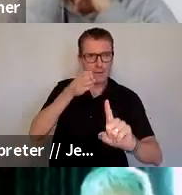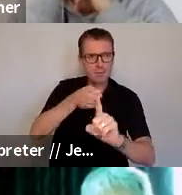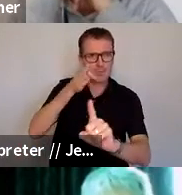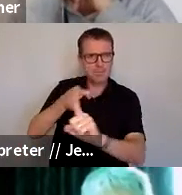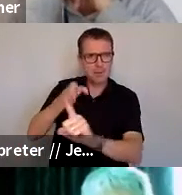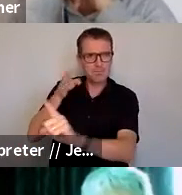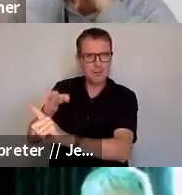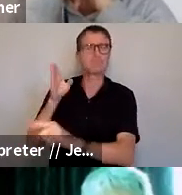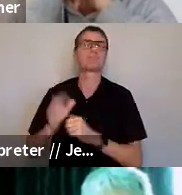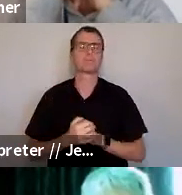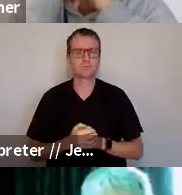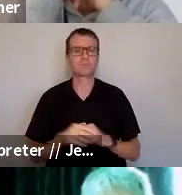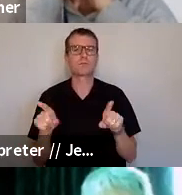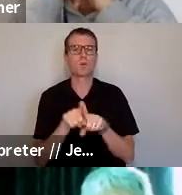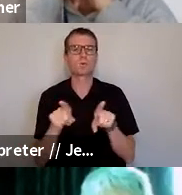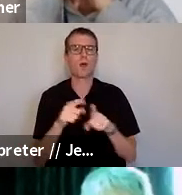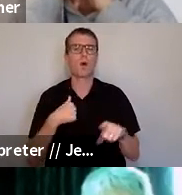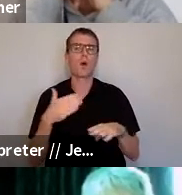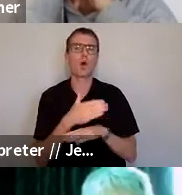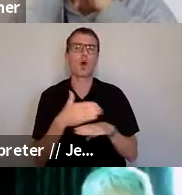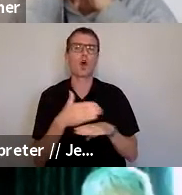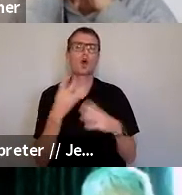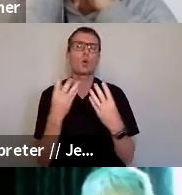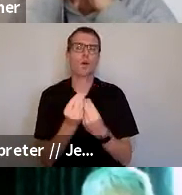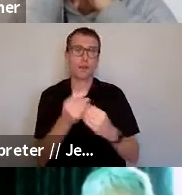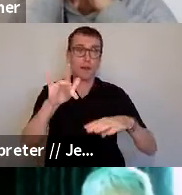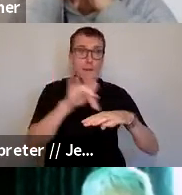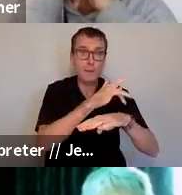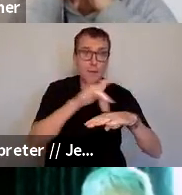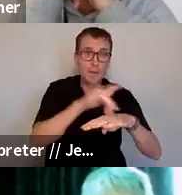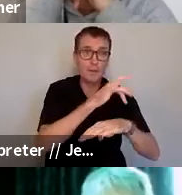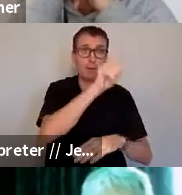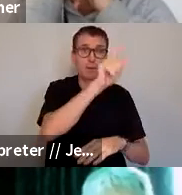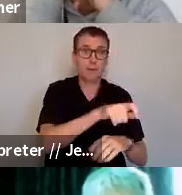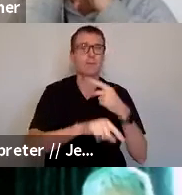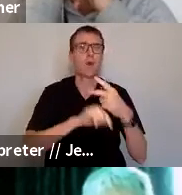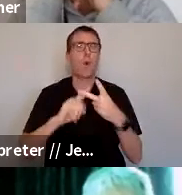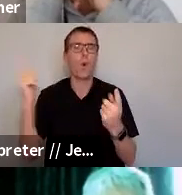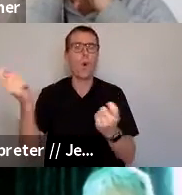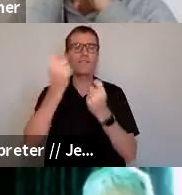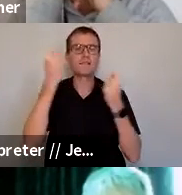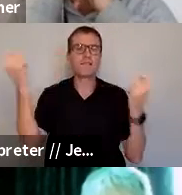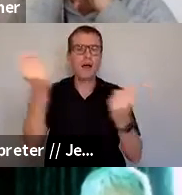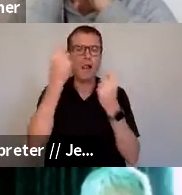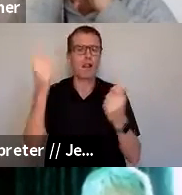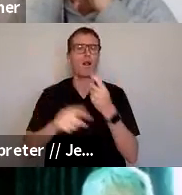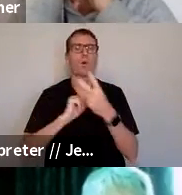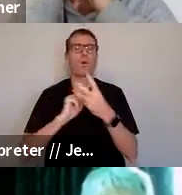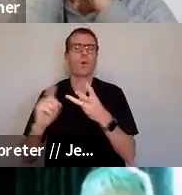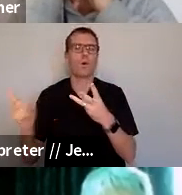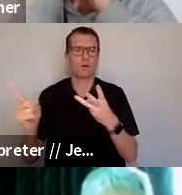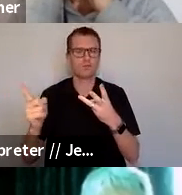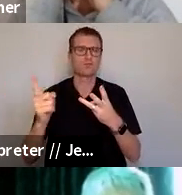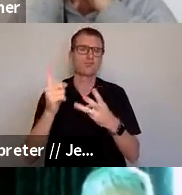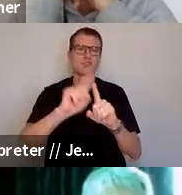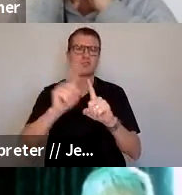and festivals and the like, with the help of Creative New Zealand, to help people make their art, their production,